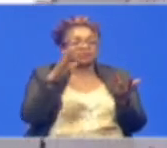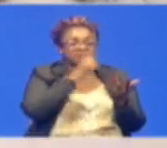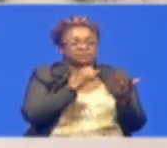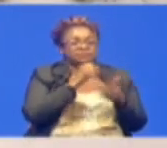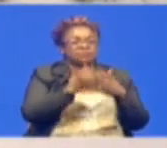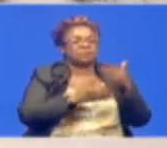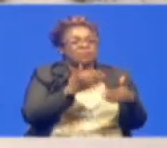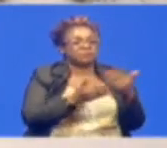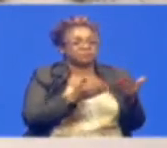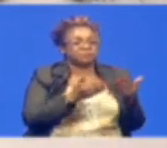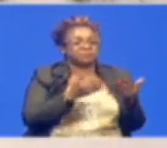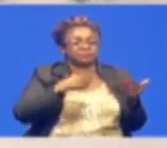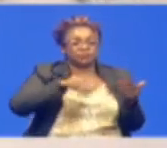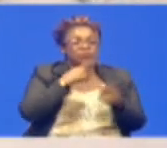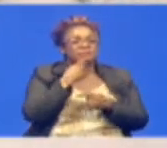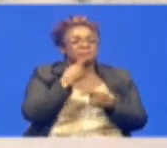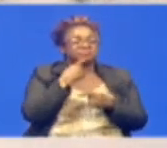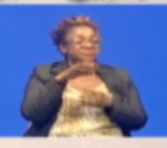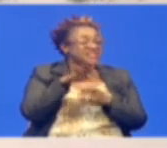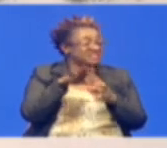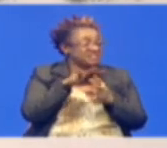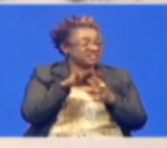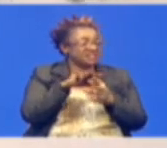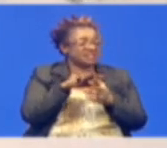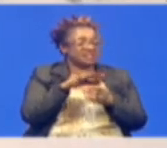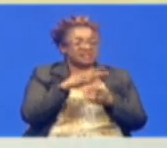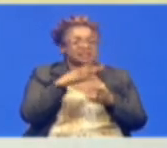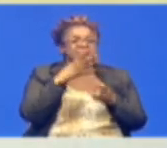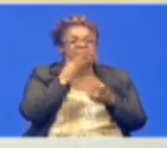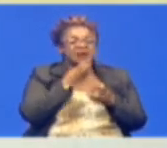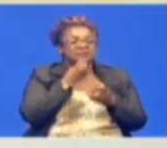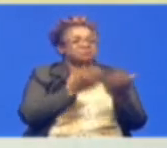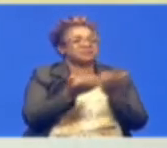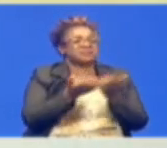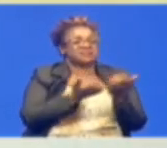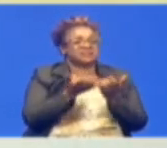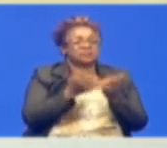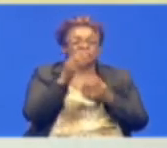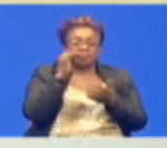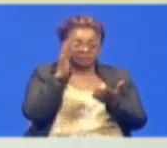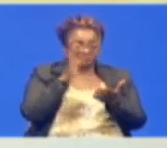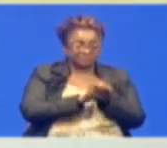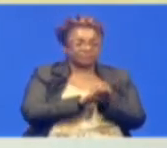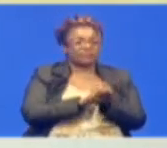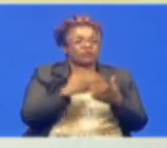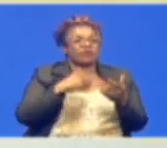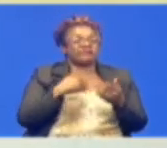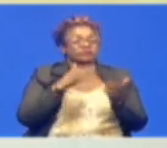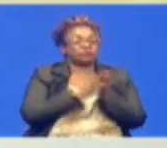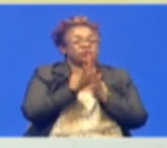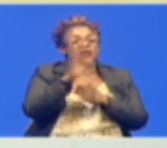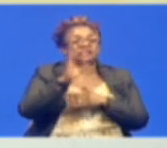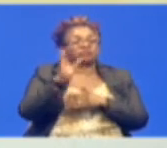processing. We say tea is a gentleman's business, so the trust that you create with your customer is very